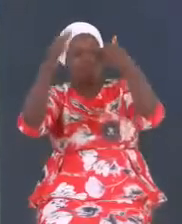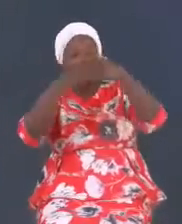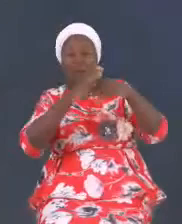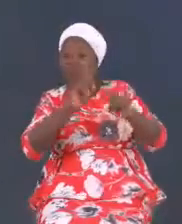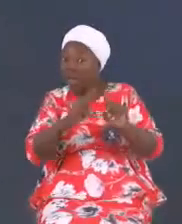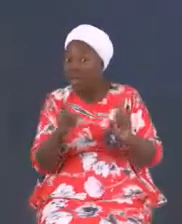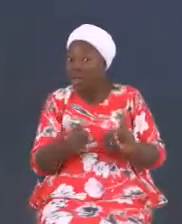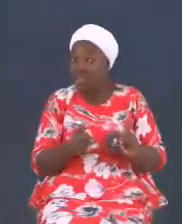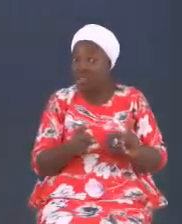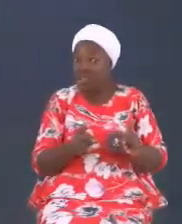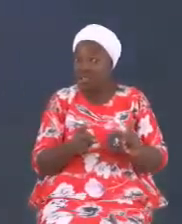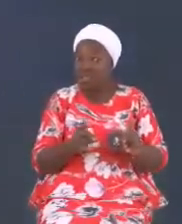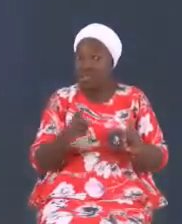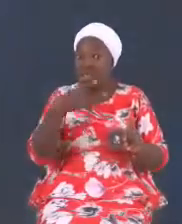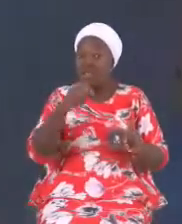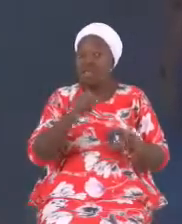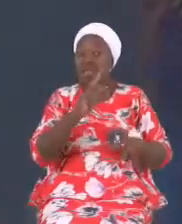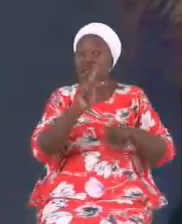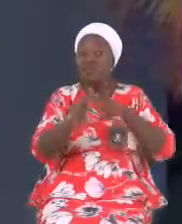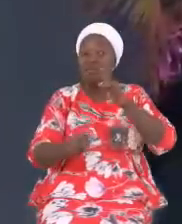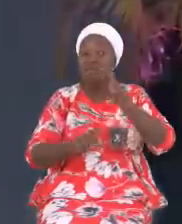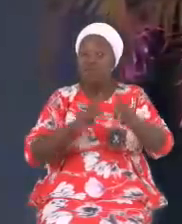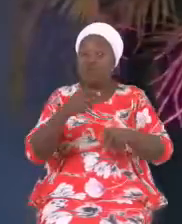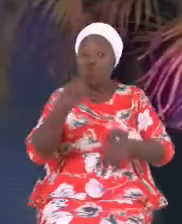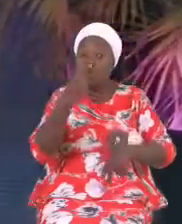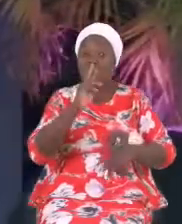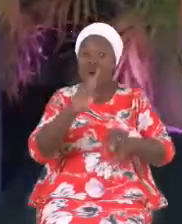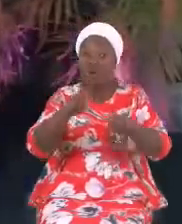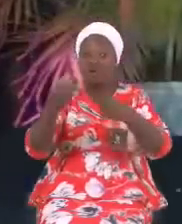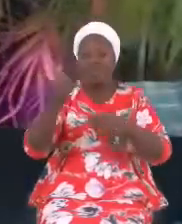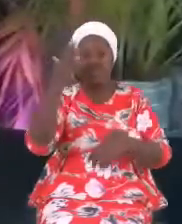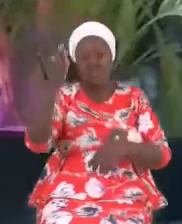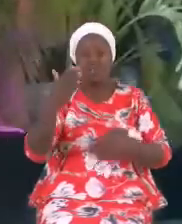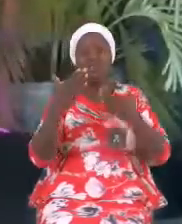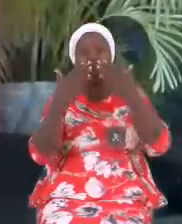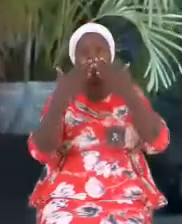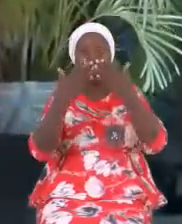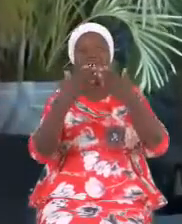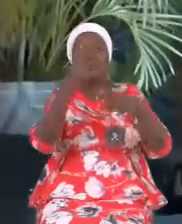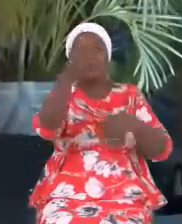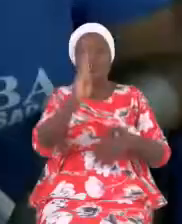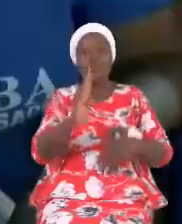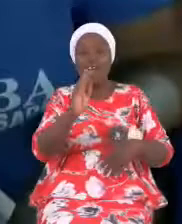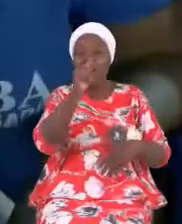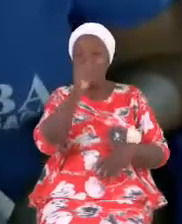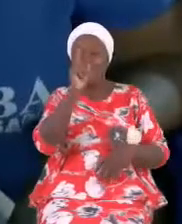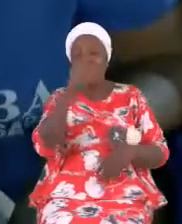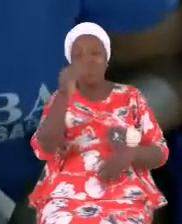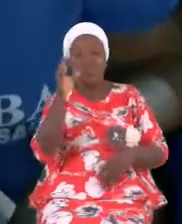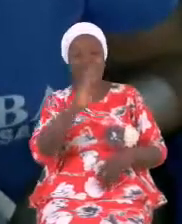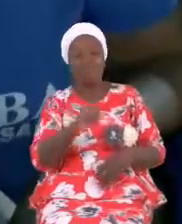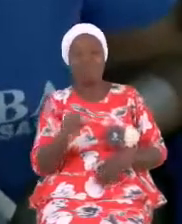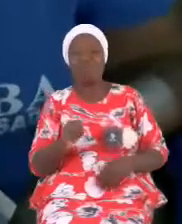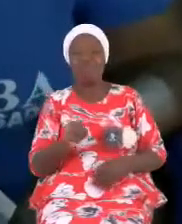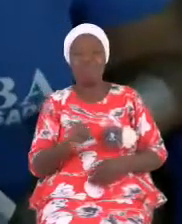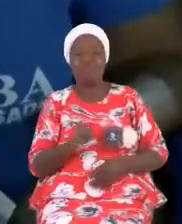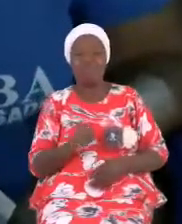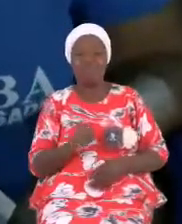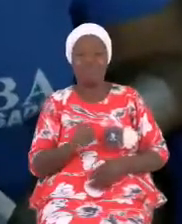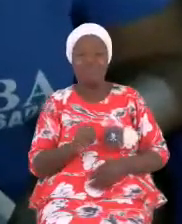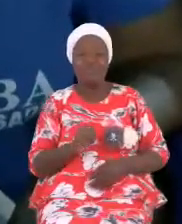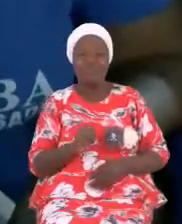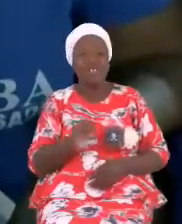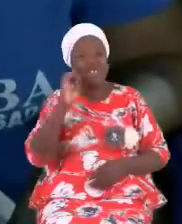But the people who are going there, thank God, I am one of them. It says they